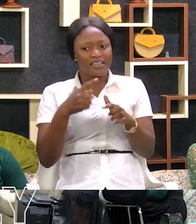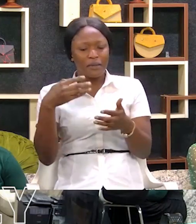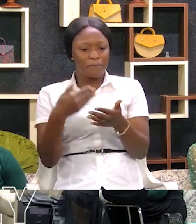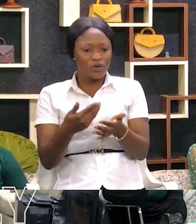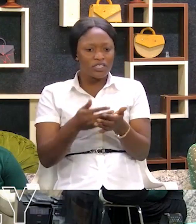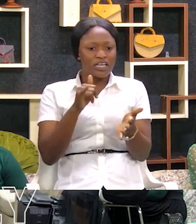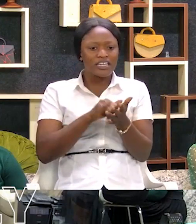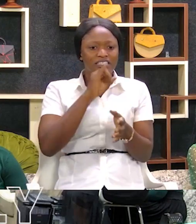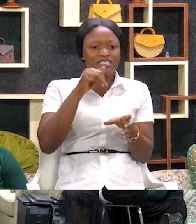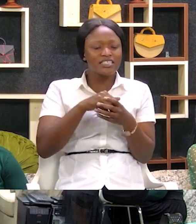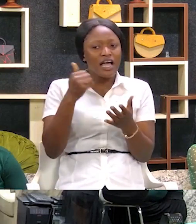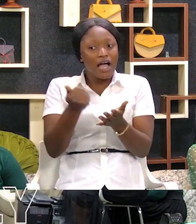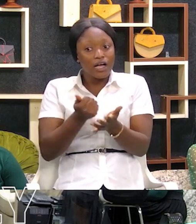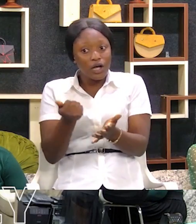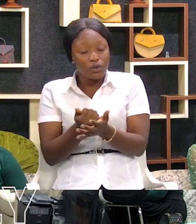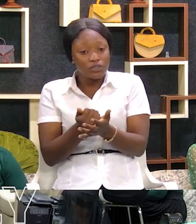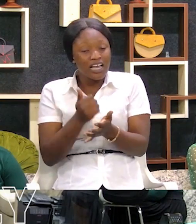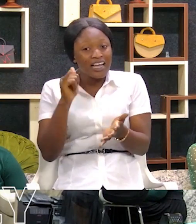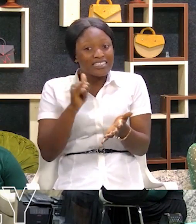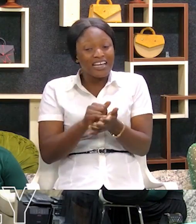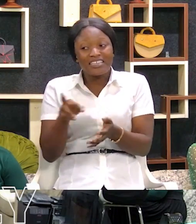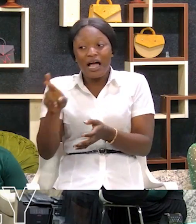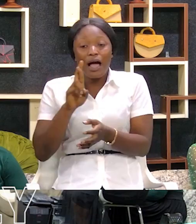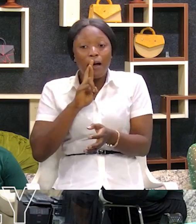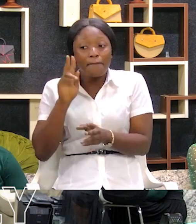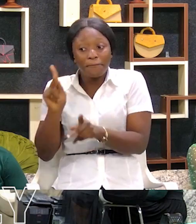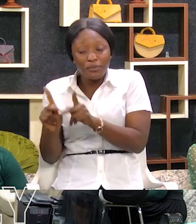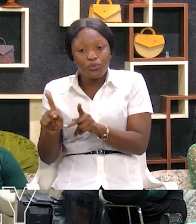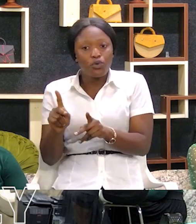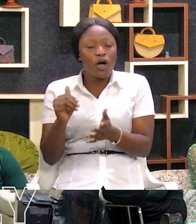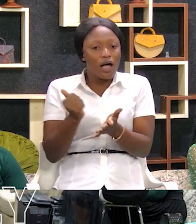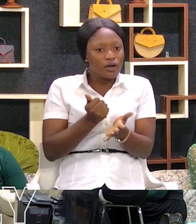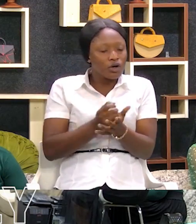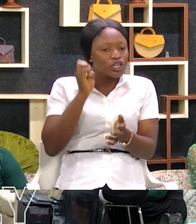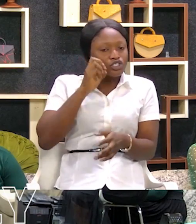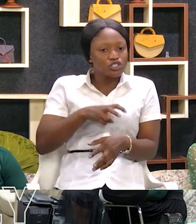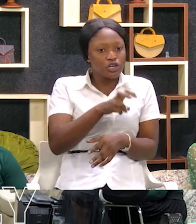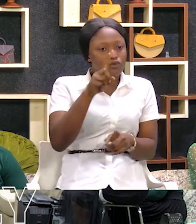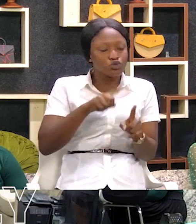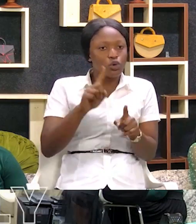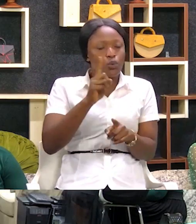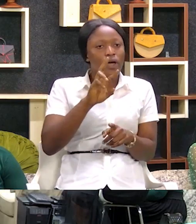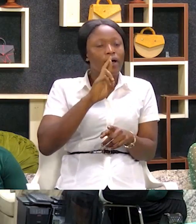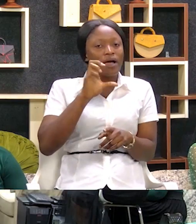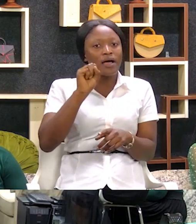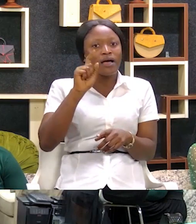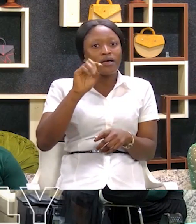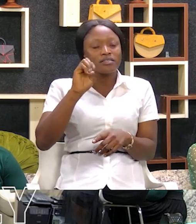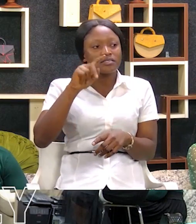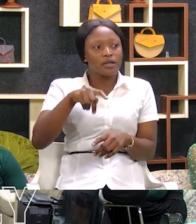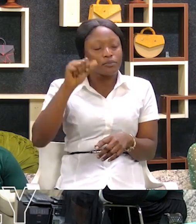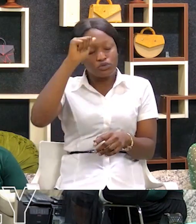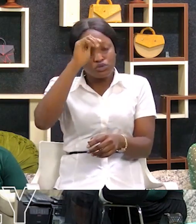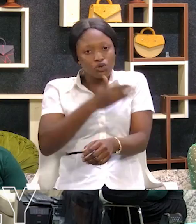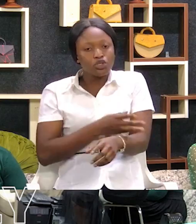there for her account will be people like money. She travel go where her stepson they do graduation or